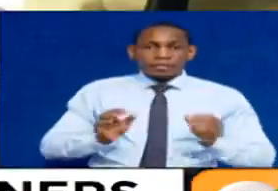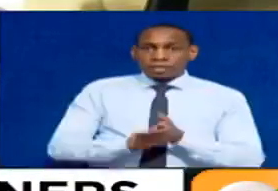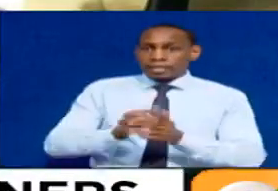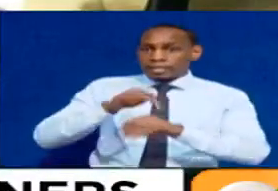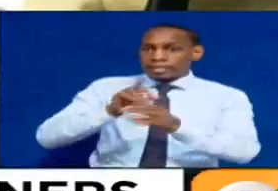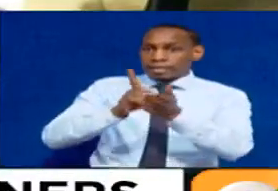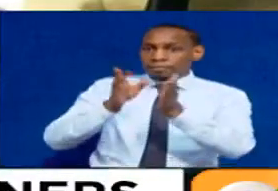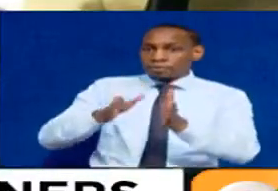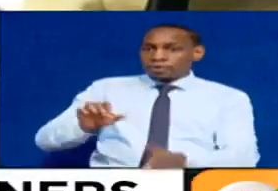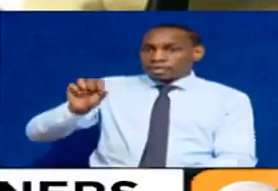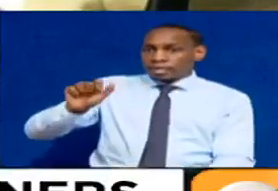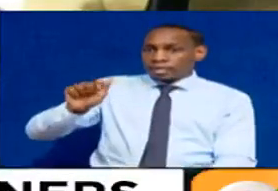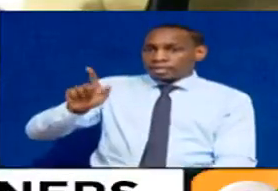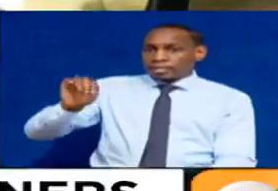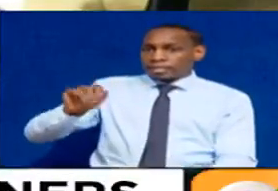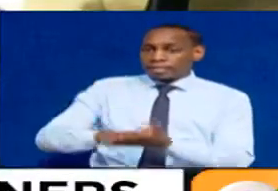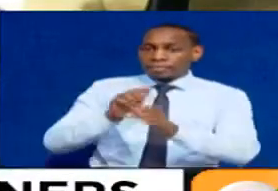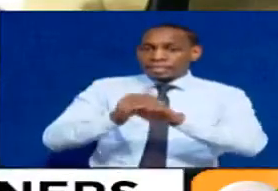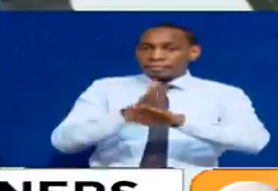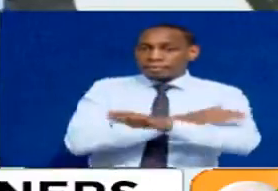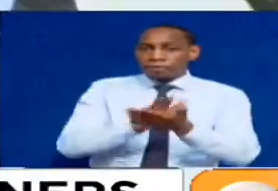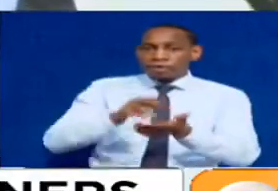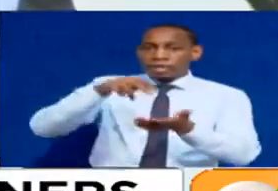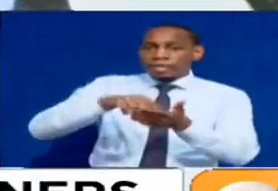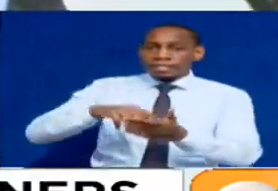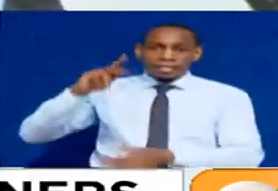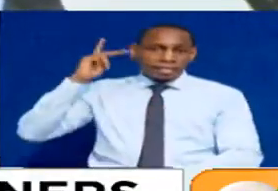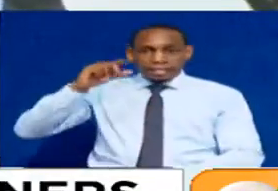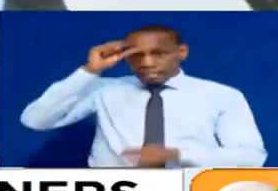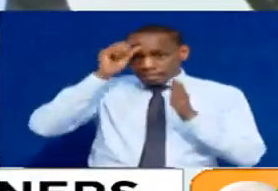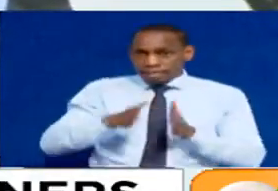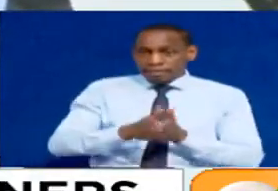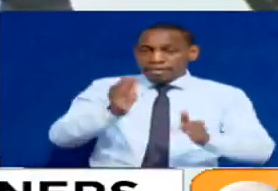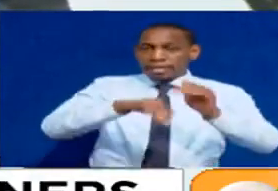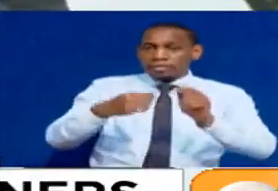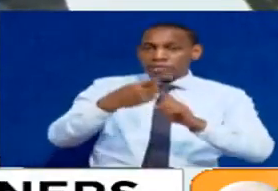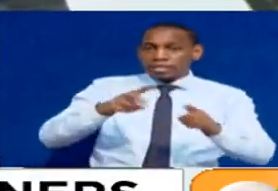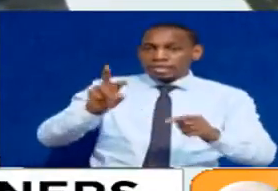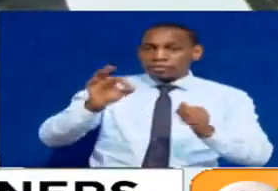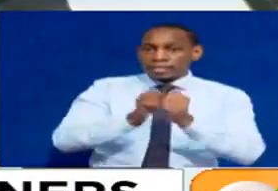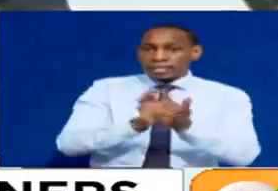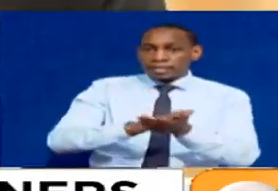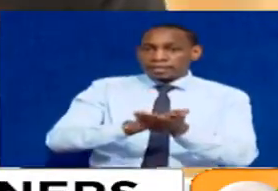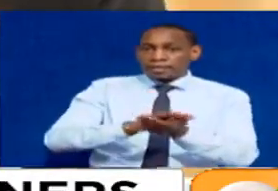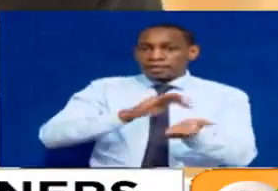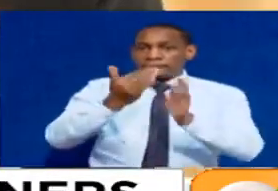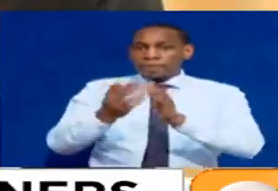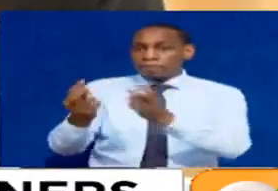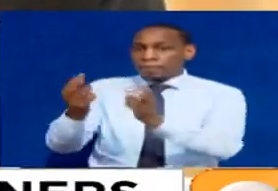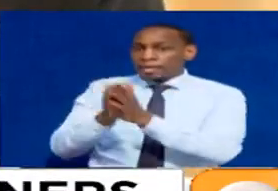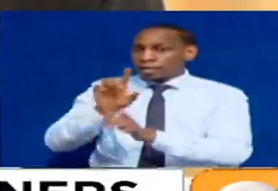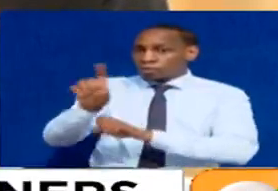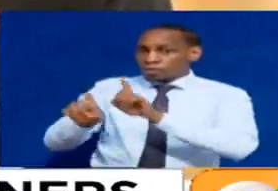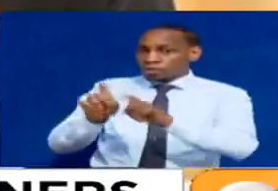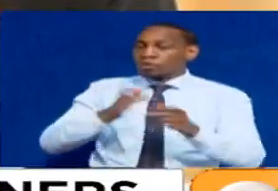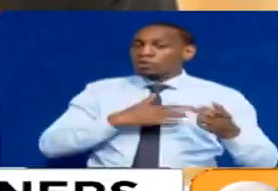when Dr.Salim Ndemo, who once unsuccessfully contested the Kisi gubernatorial race in 2013, took his place at the hot seat, he was